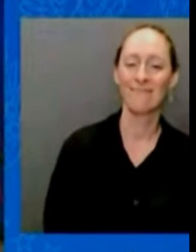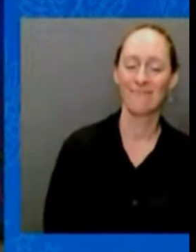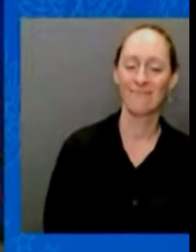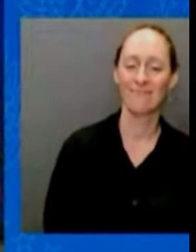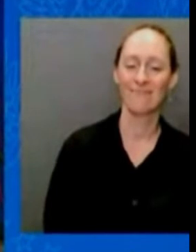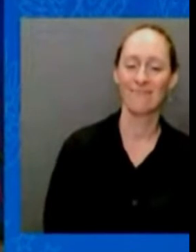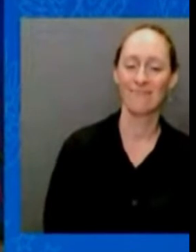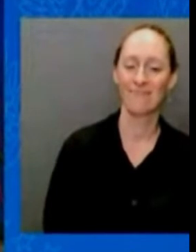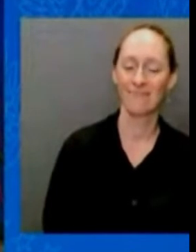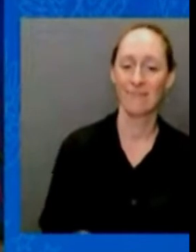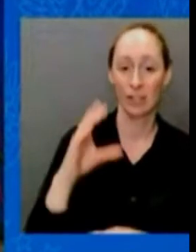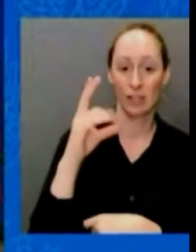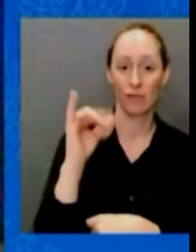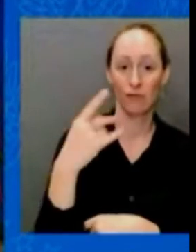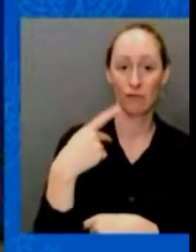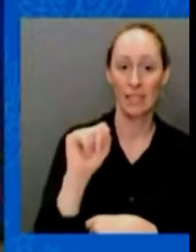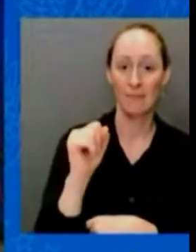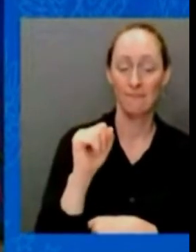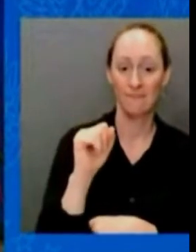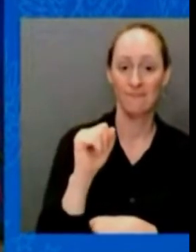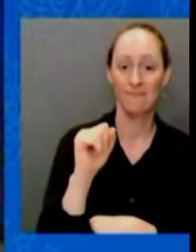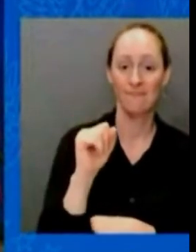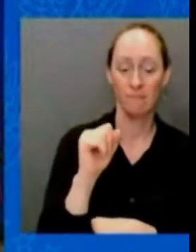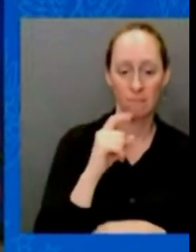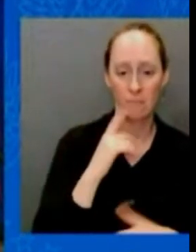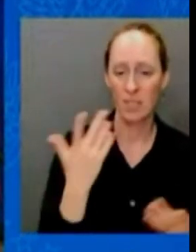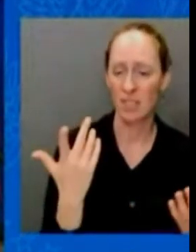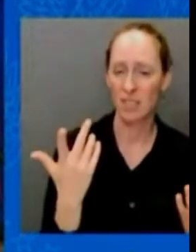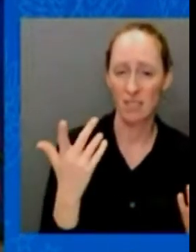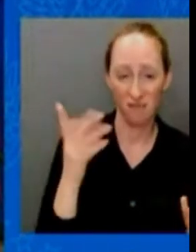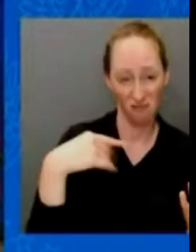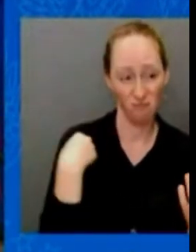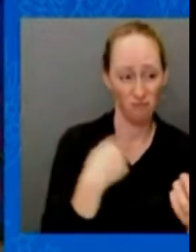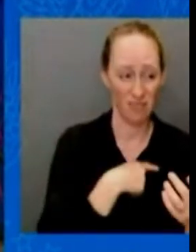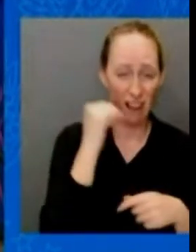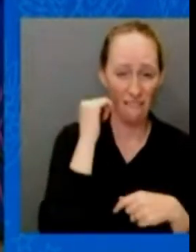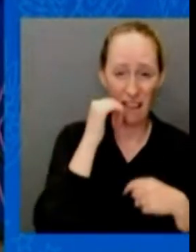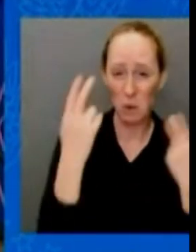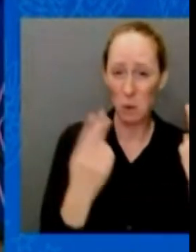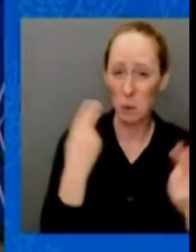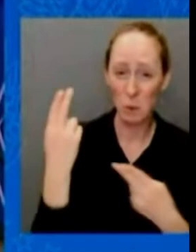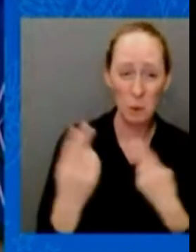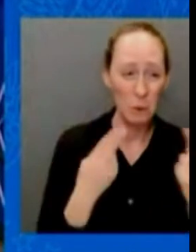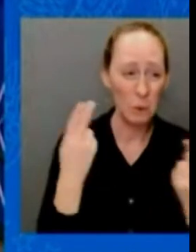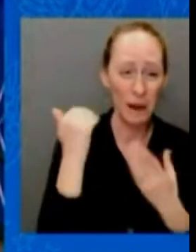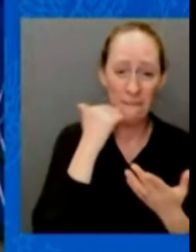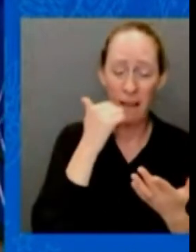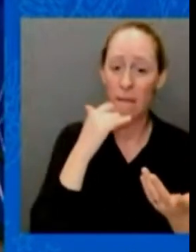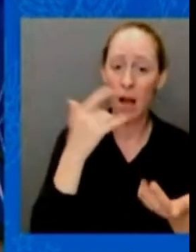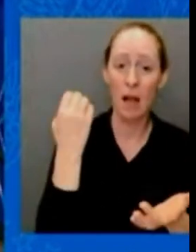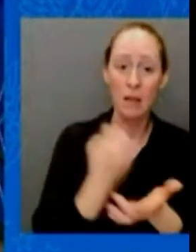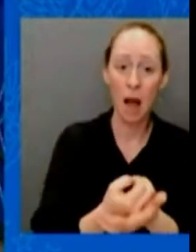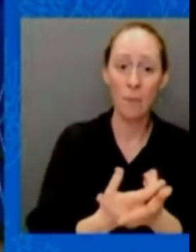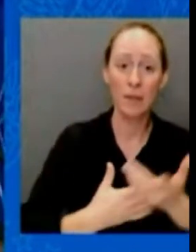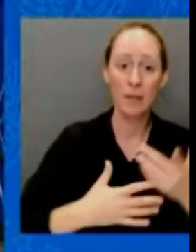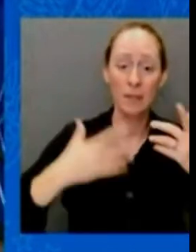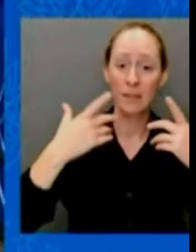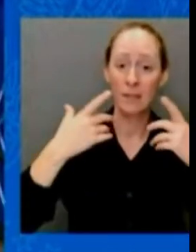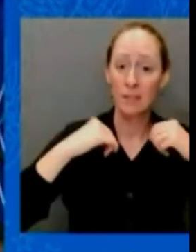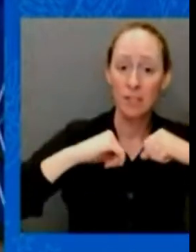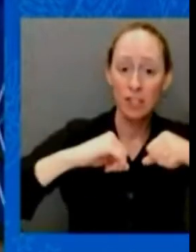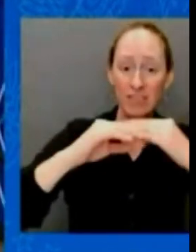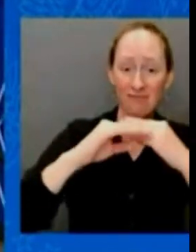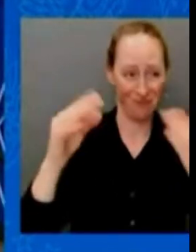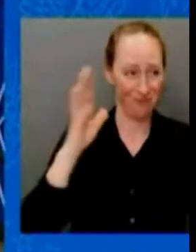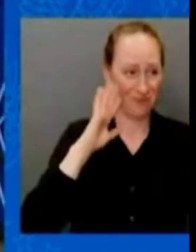our economy, our national security will be made in America by upstate New Yorkers.